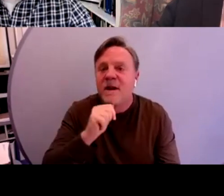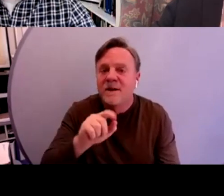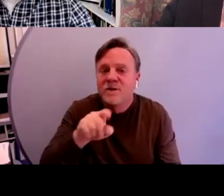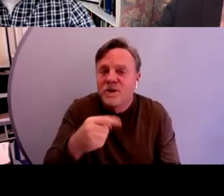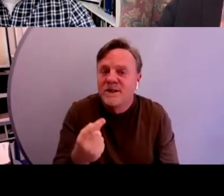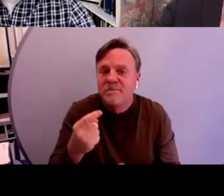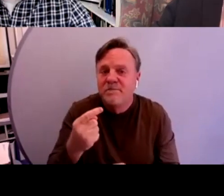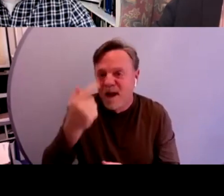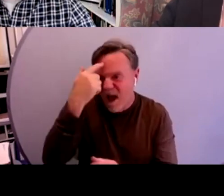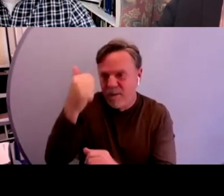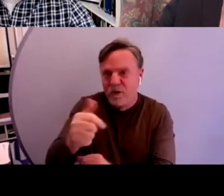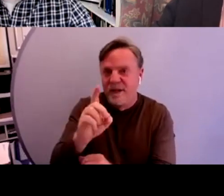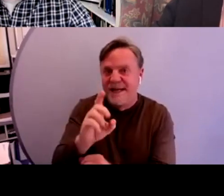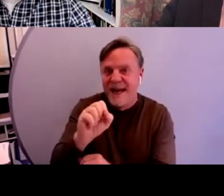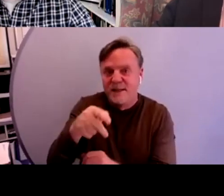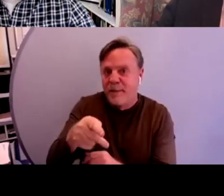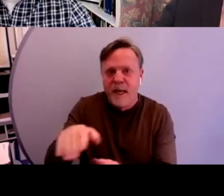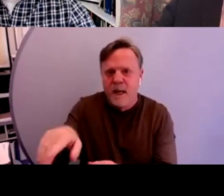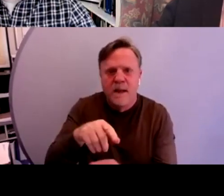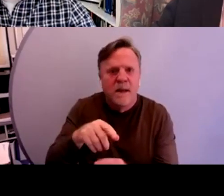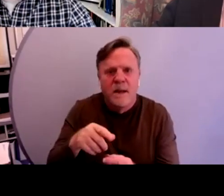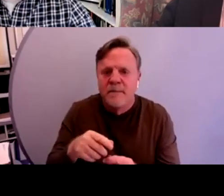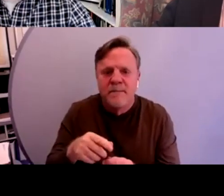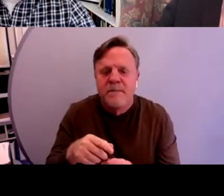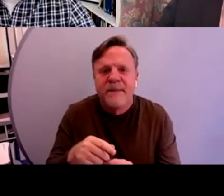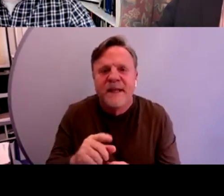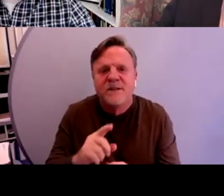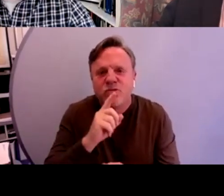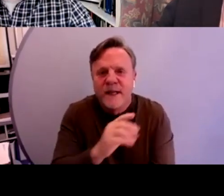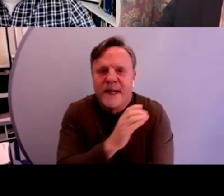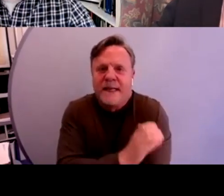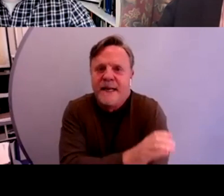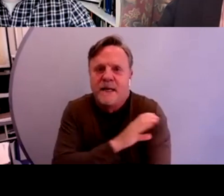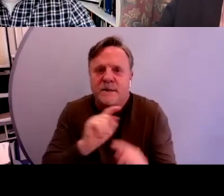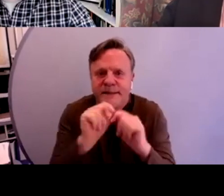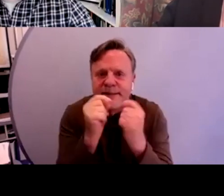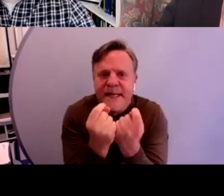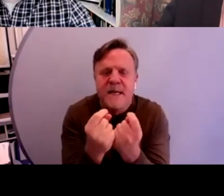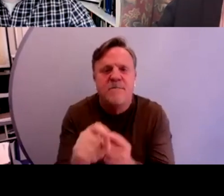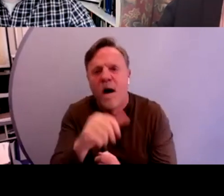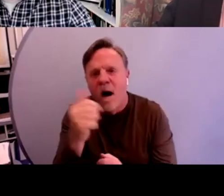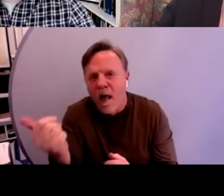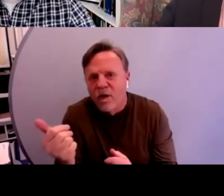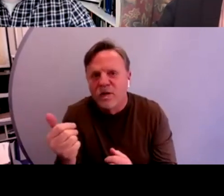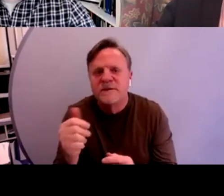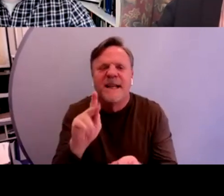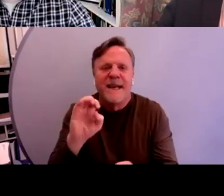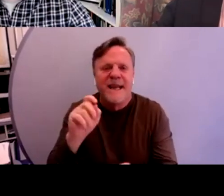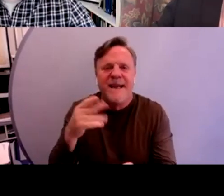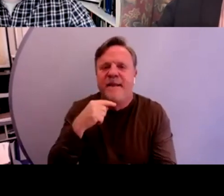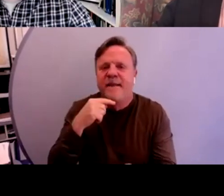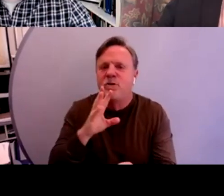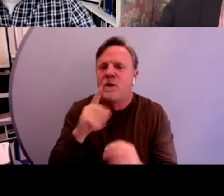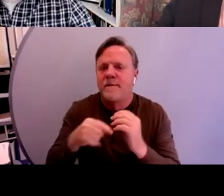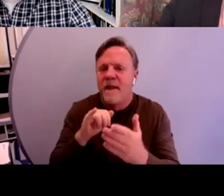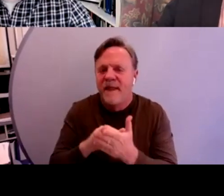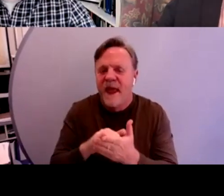to the DSPs, that, you know, Right. it's a clinical team, it's others. Keith alluded to that. I mean,